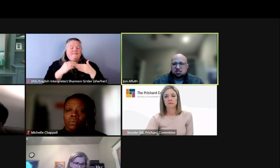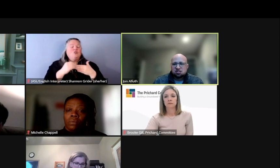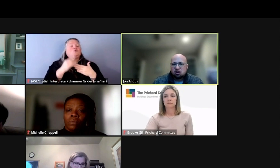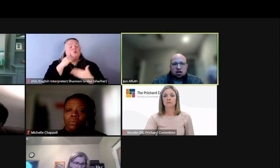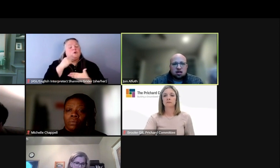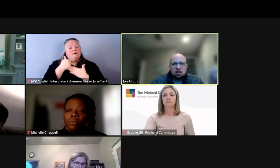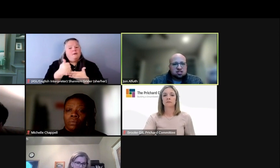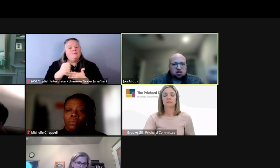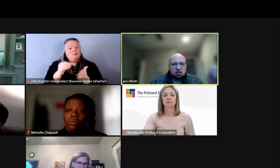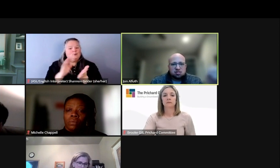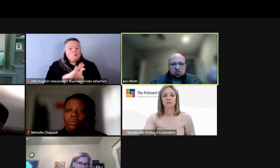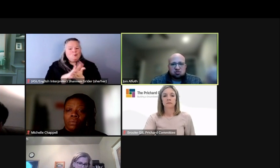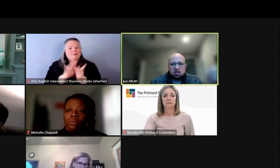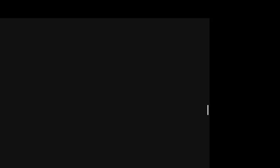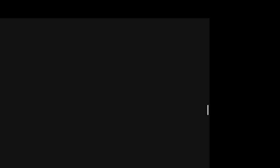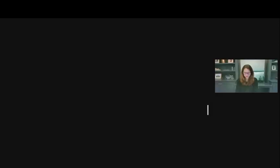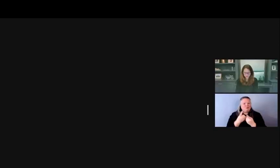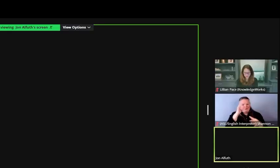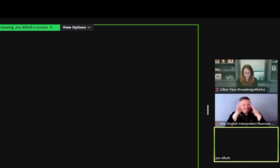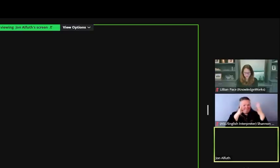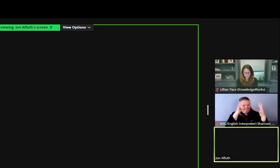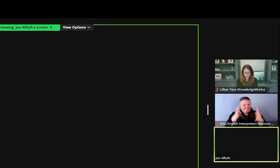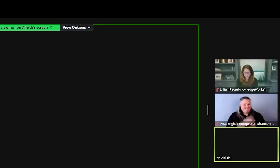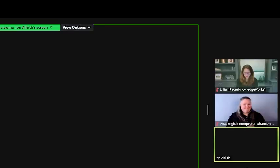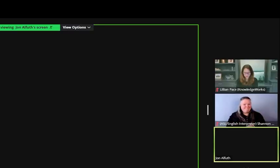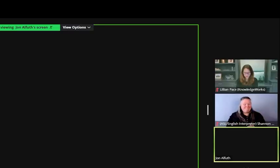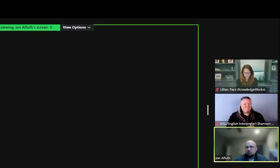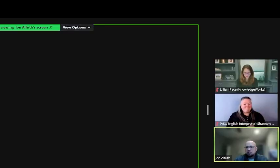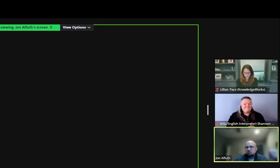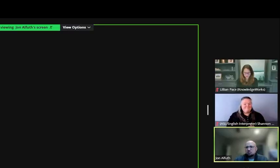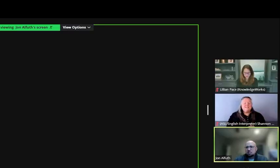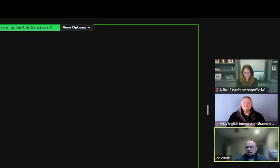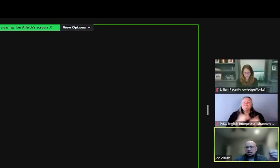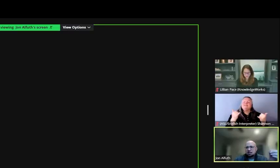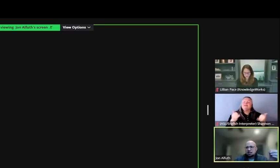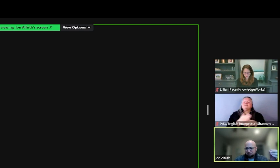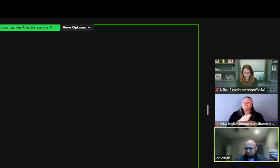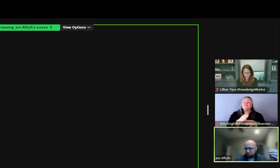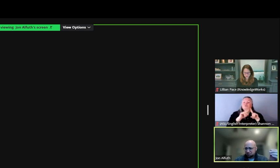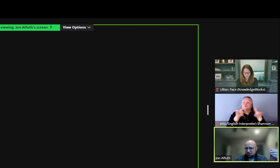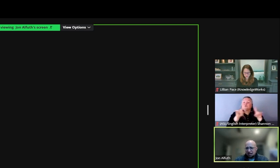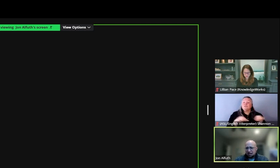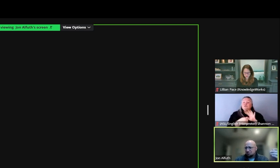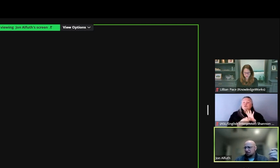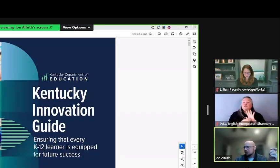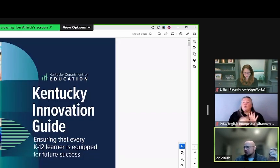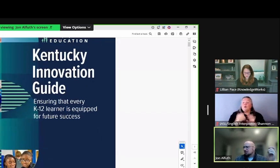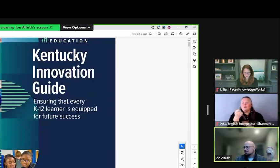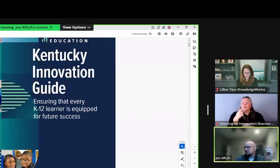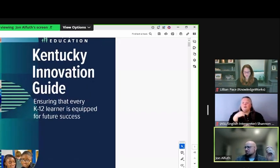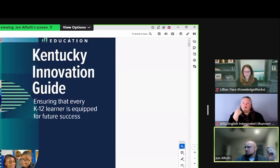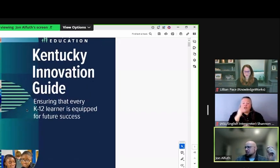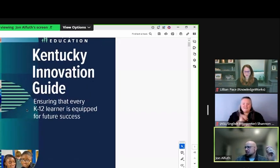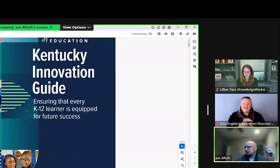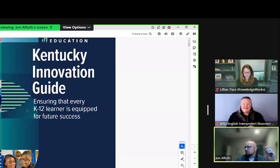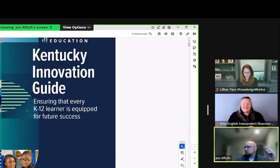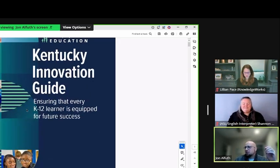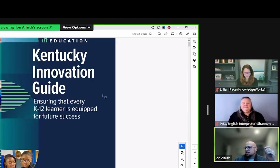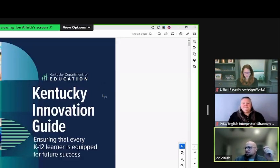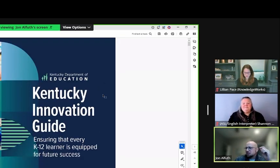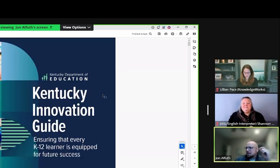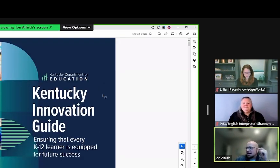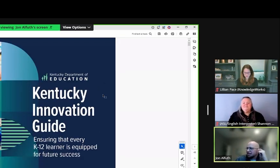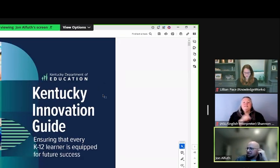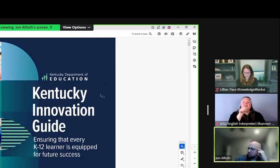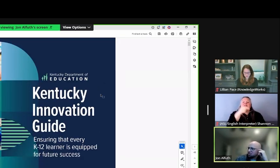innovation. So sharing my screen here just to give you a quick teaser of what this looks like. This is the front